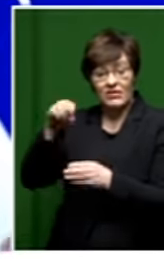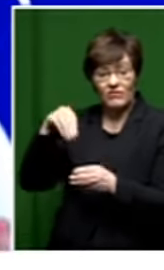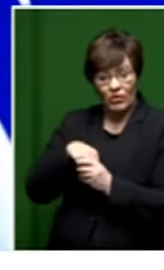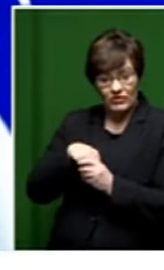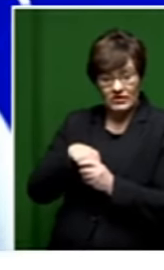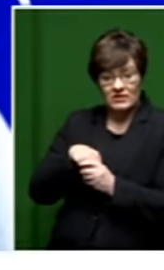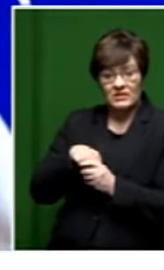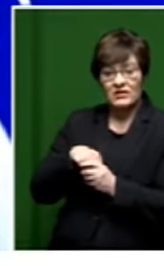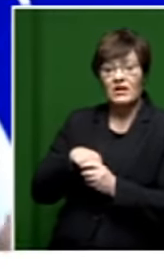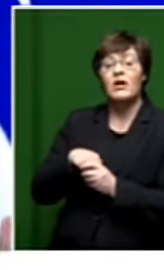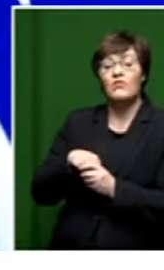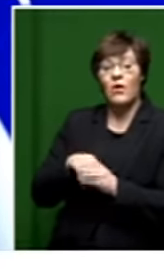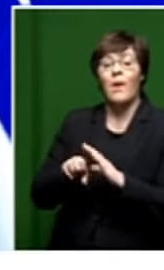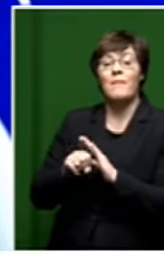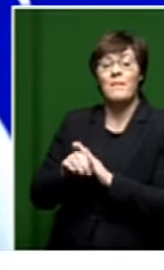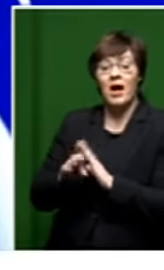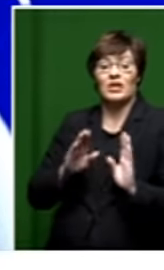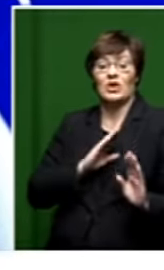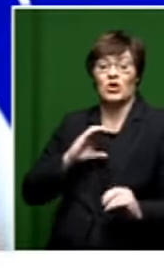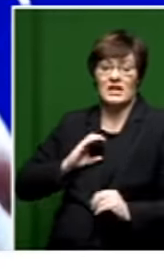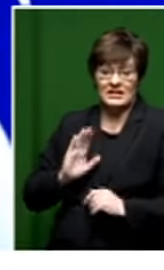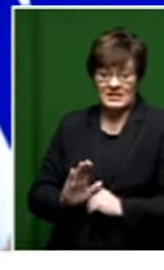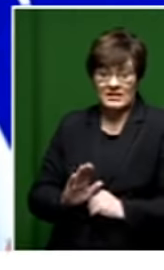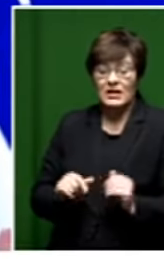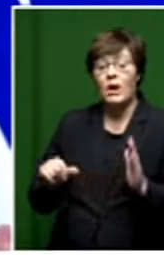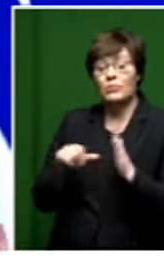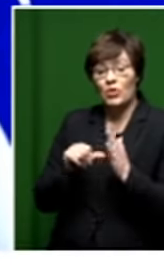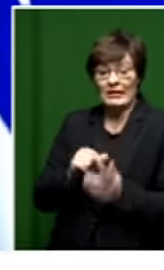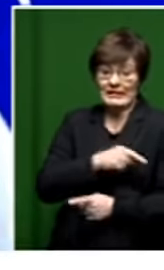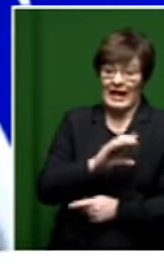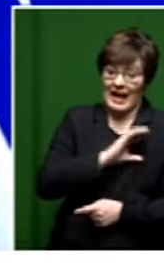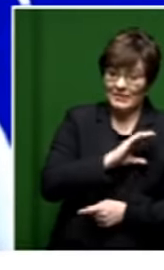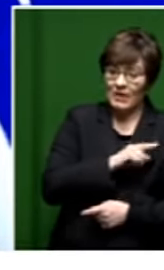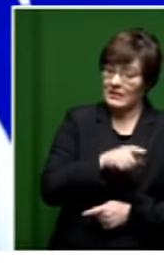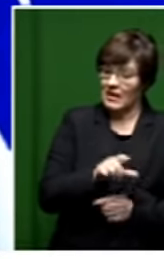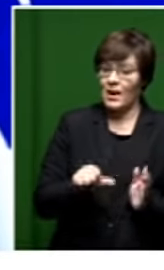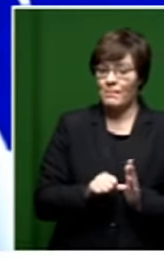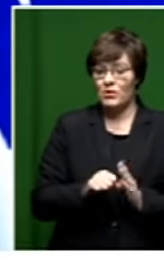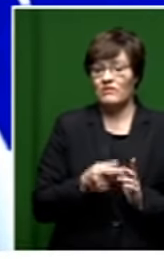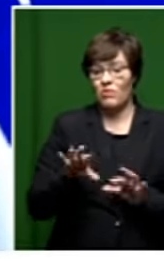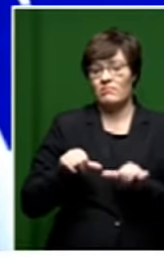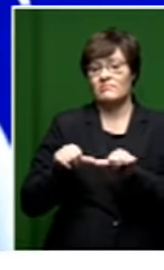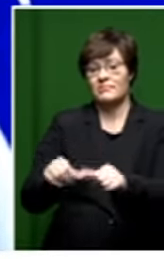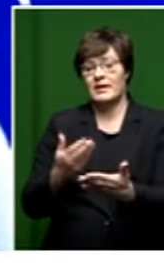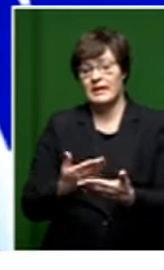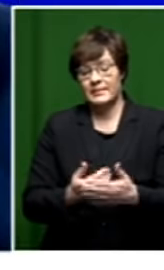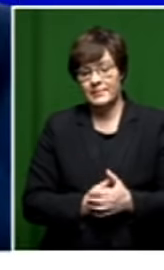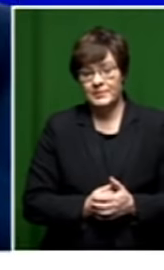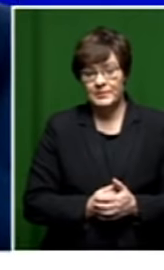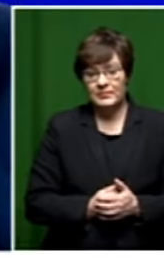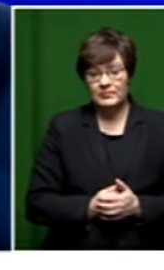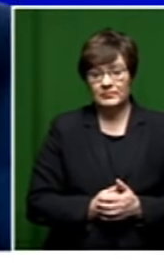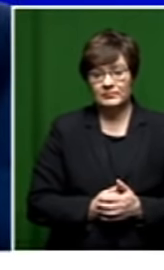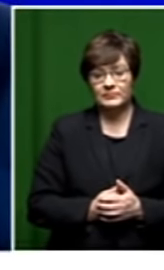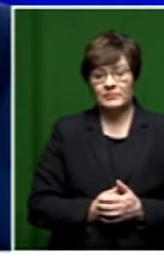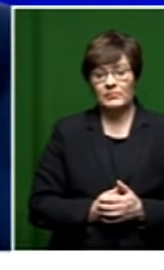the issue of market conduct, the issues of prioritizing your customer is key for their survival. So to